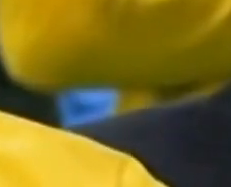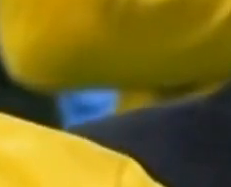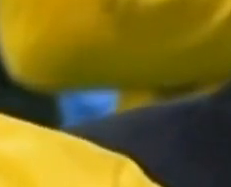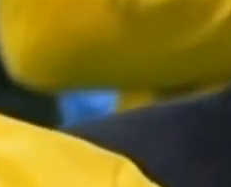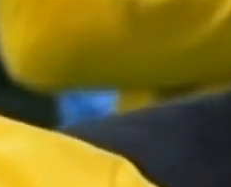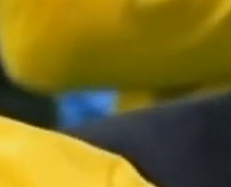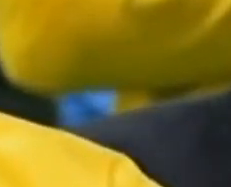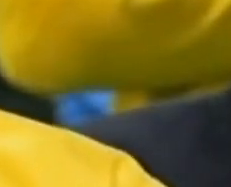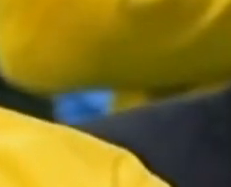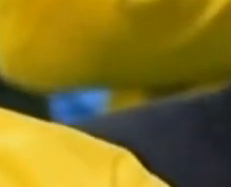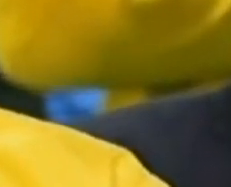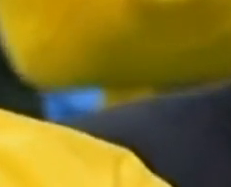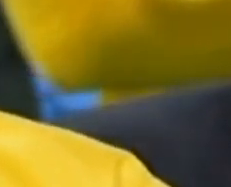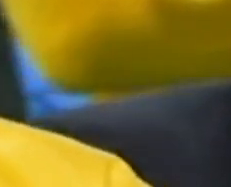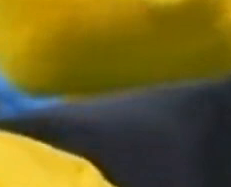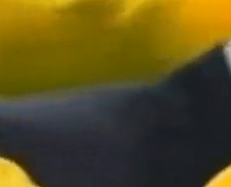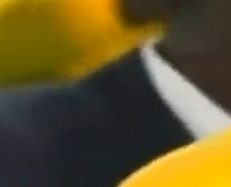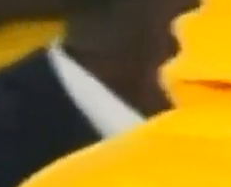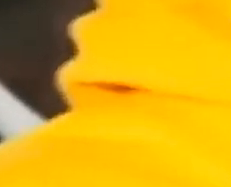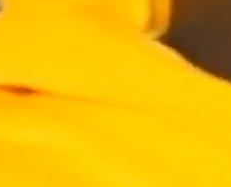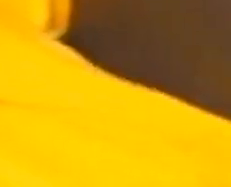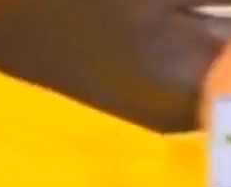To read this, that